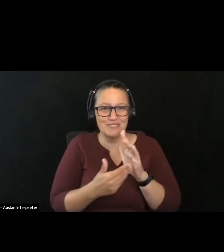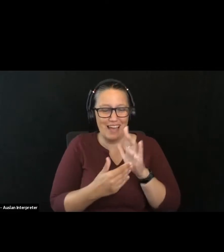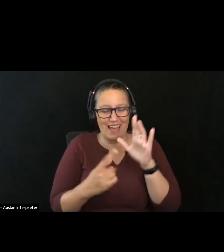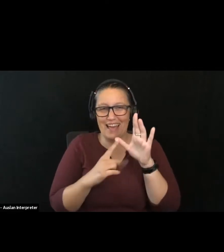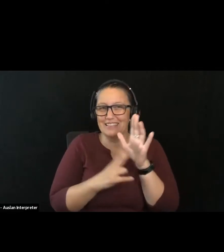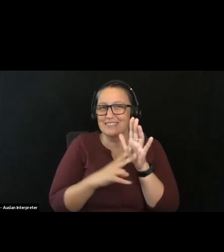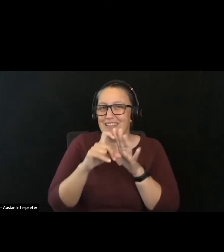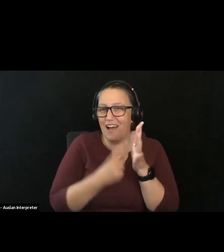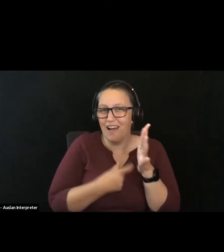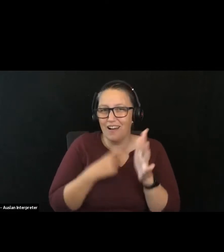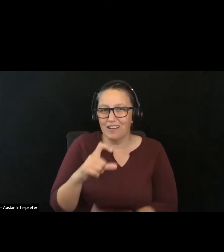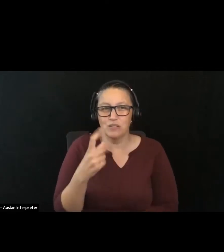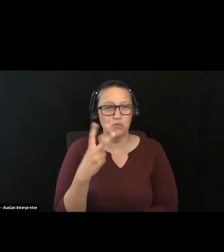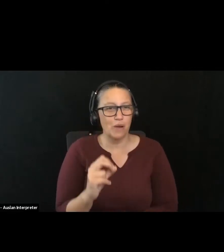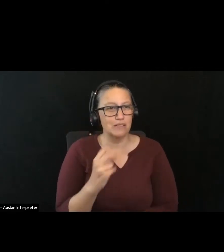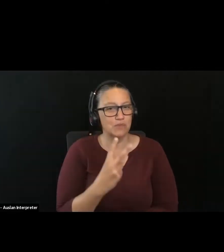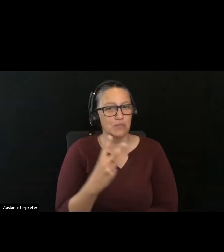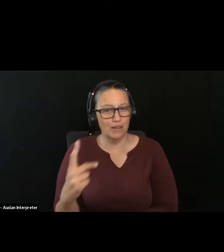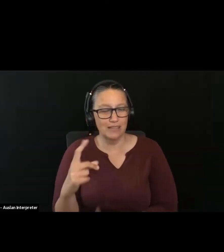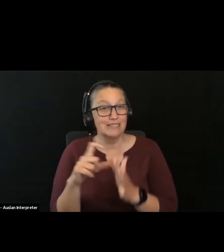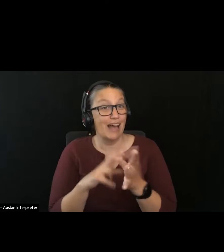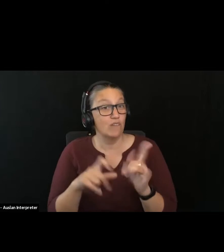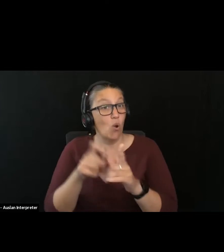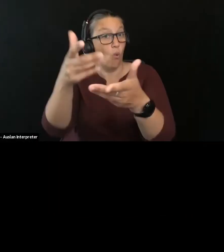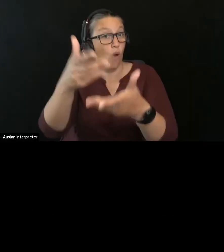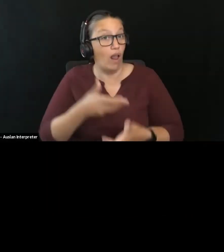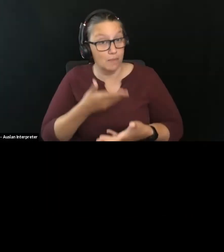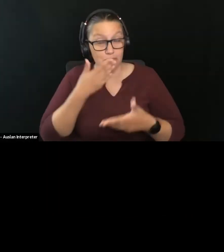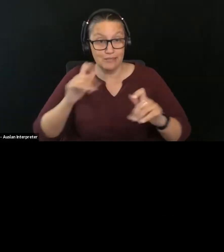2021. David, you're most welcome. Please proceed.